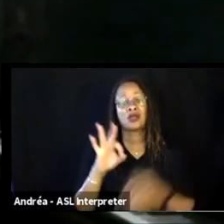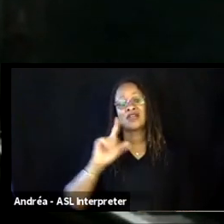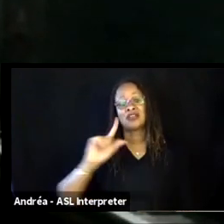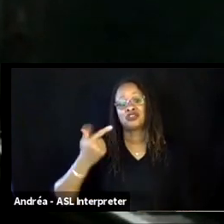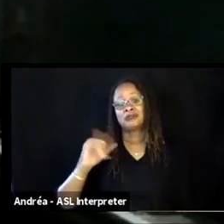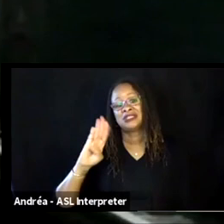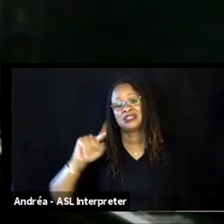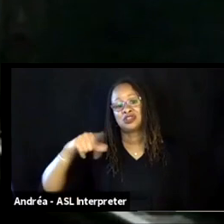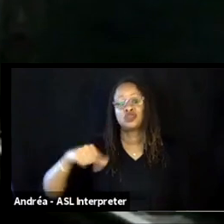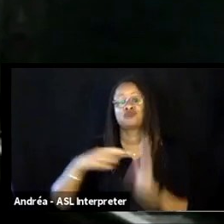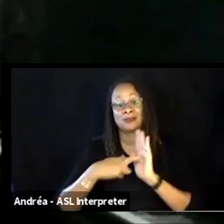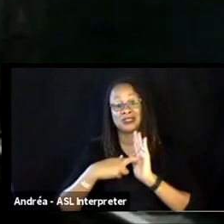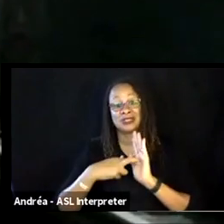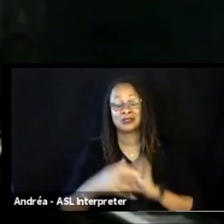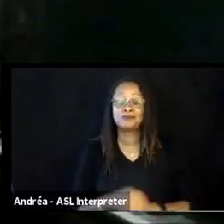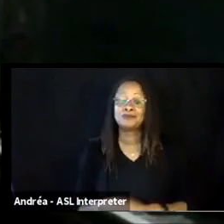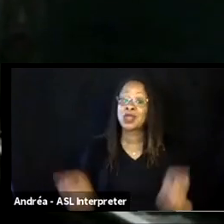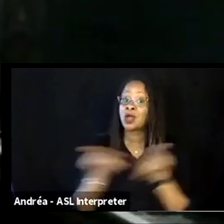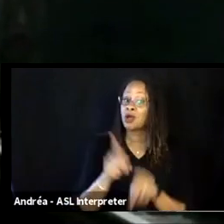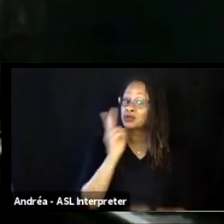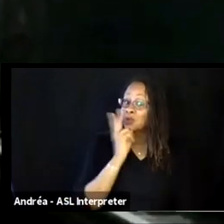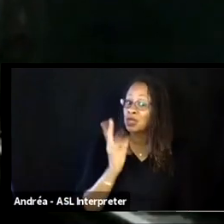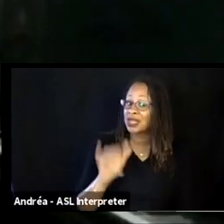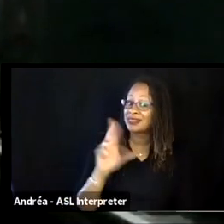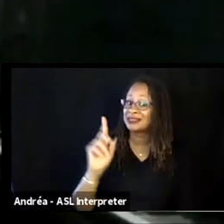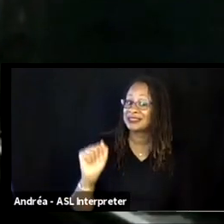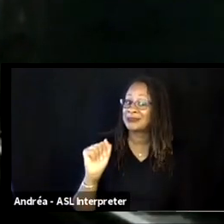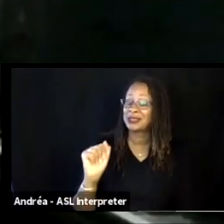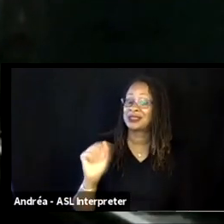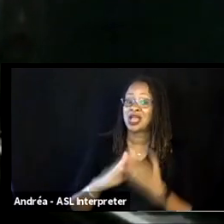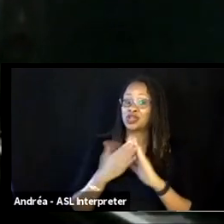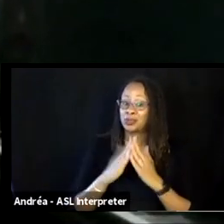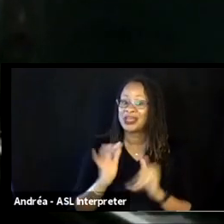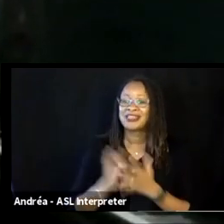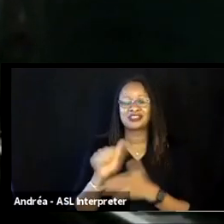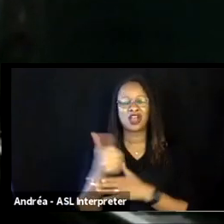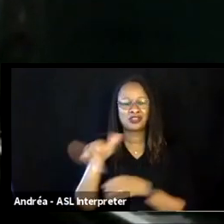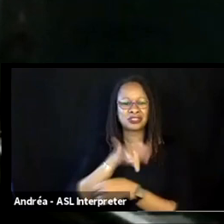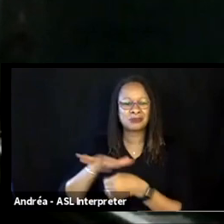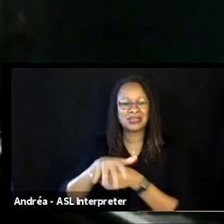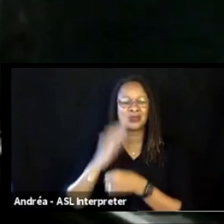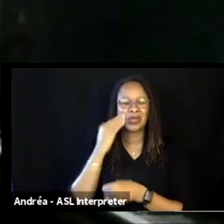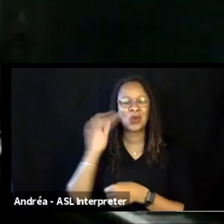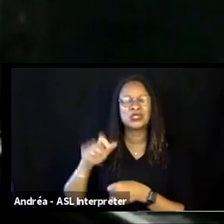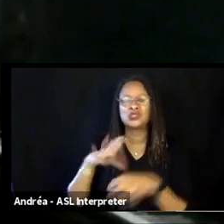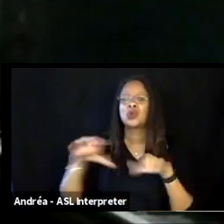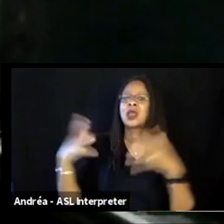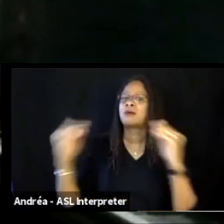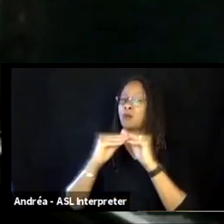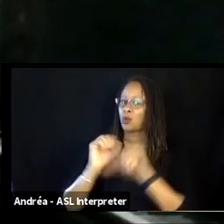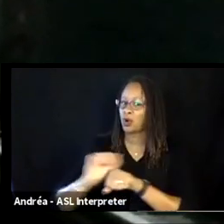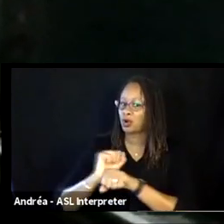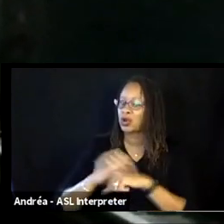representation. And then also, you know, looking at the disability community, this is another space where we know that we need to do a ton more. We